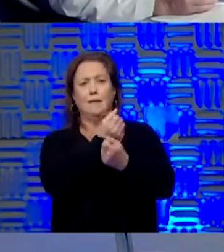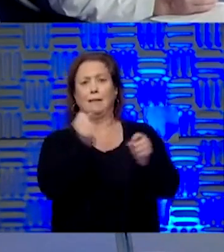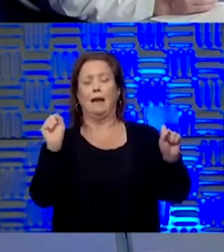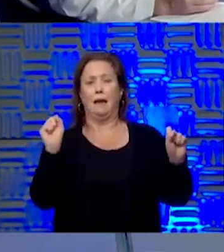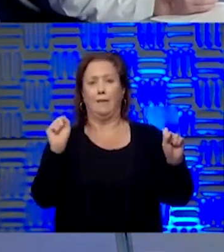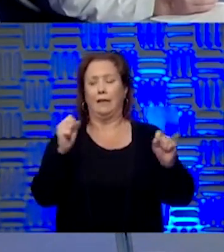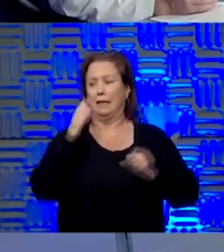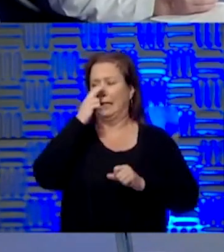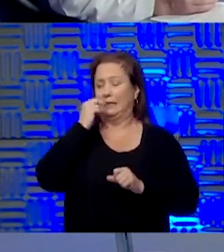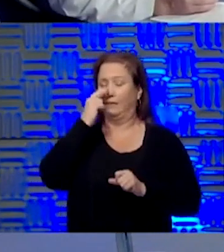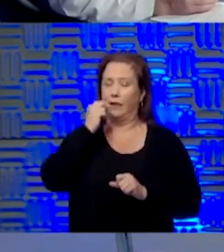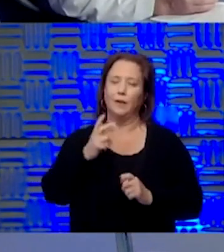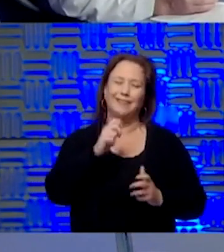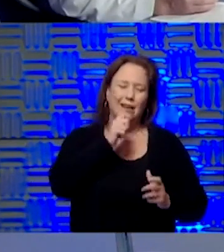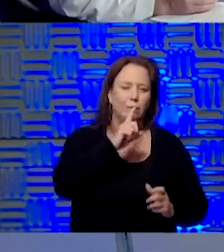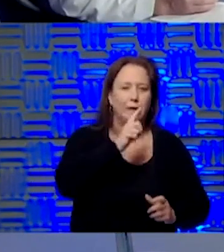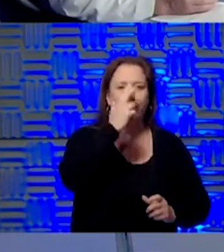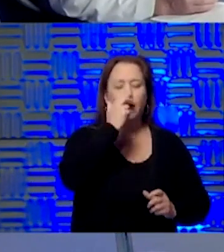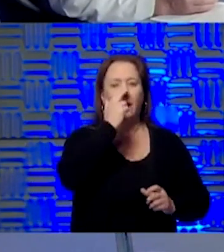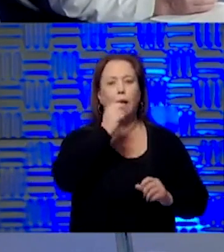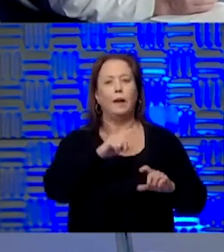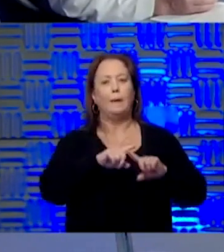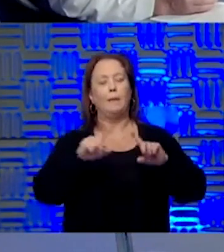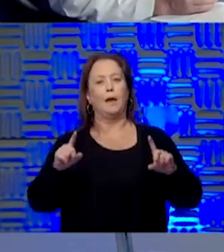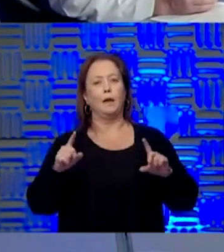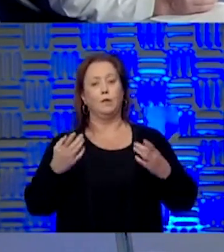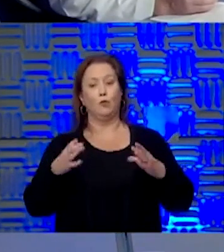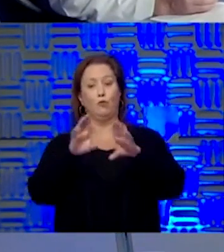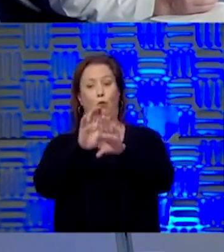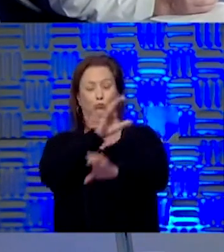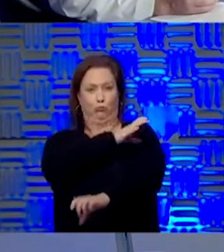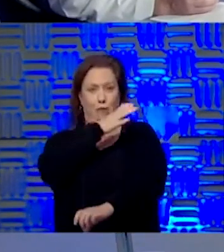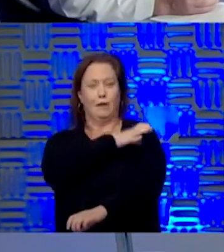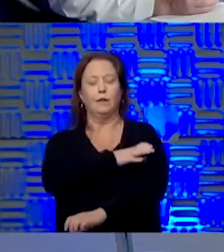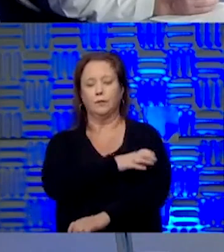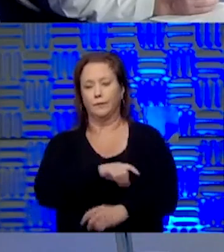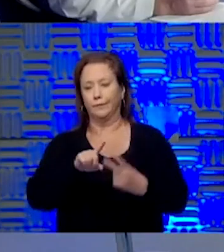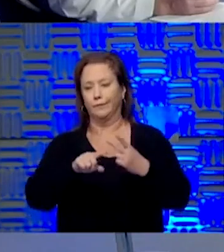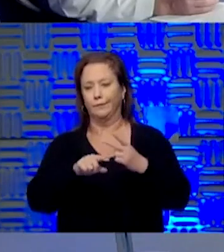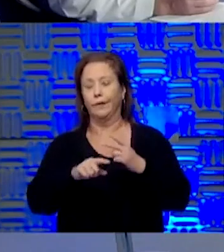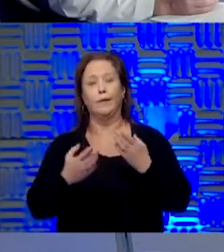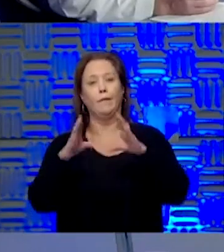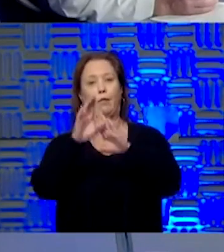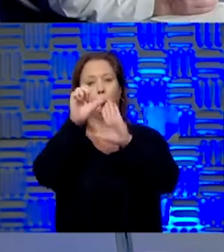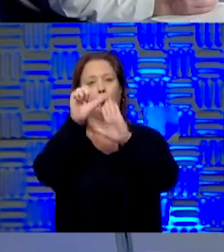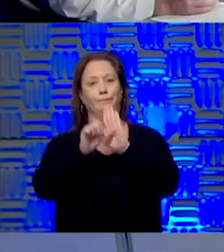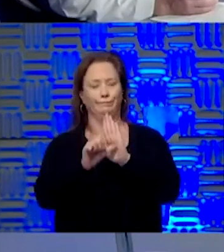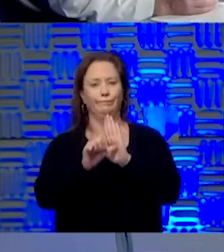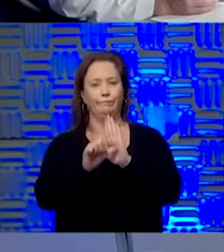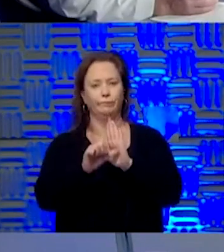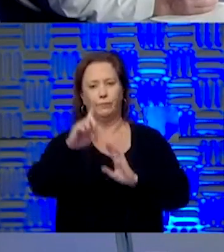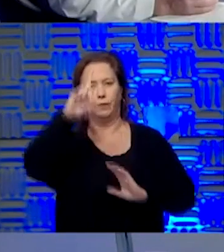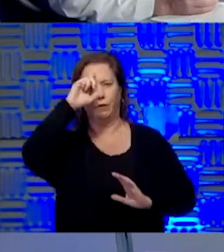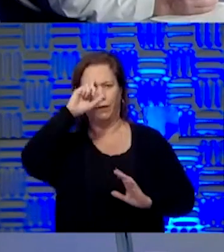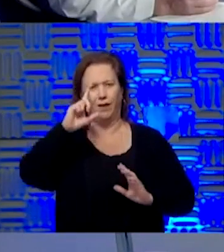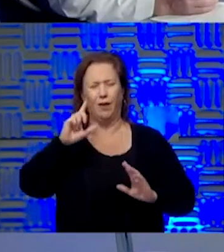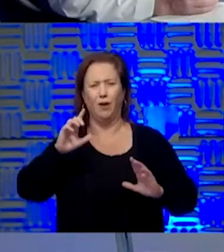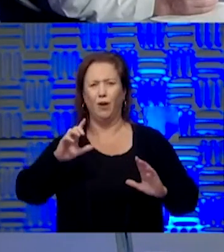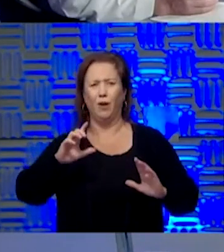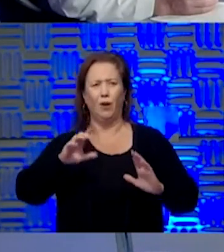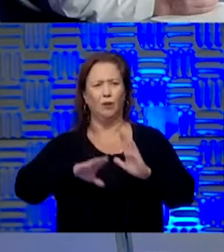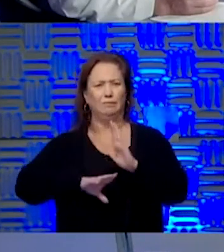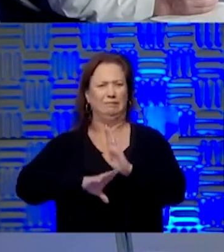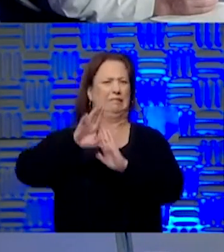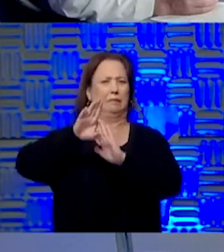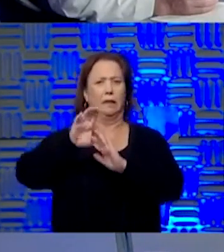It's funny, not funny, but when you close clinics like we did, or we close the operating rooms, you would think, man, there's going to be a huge surge going to